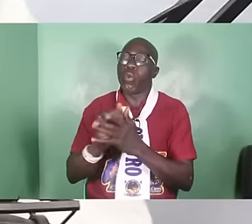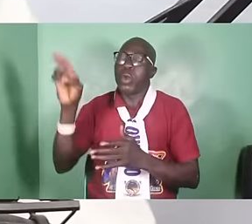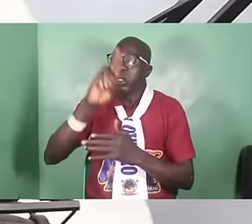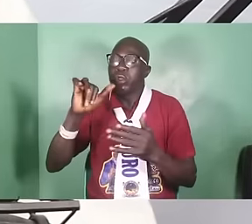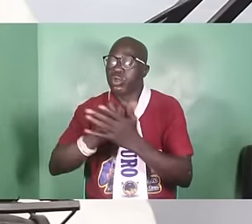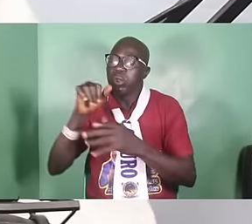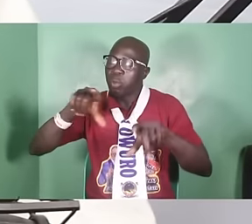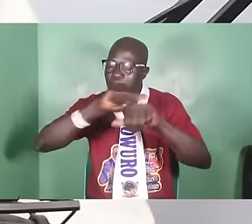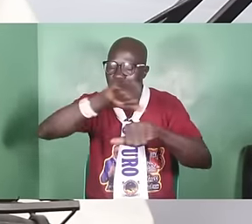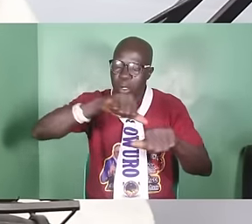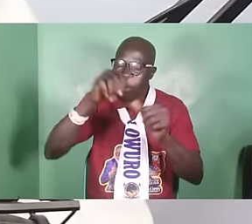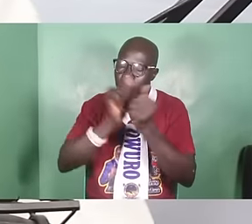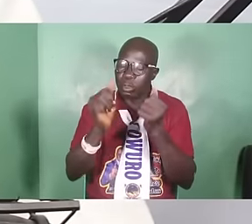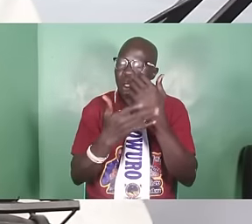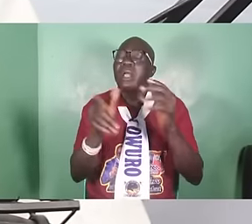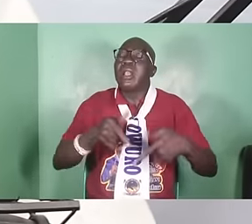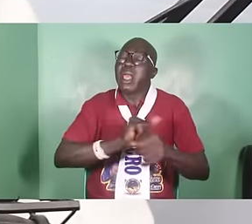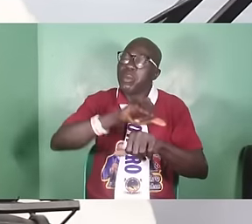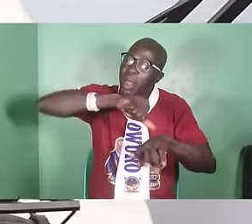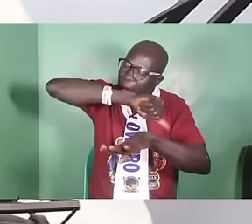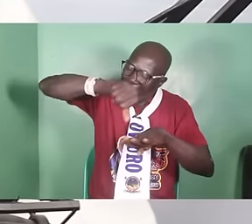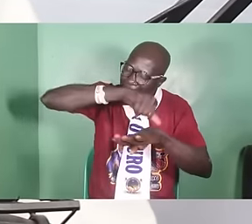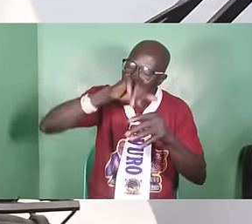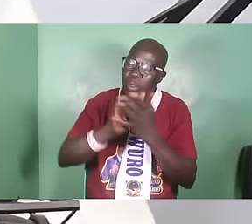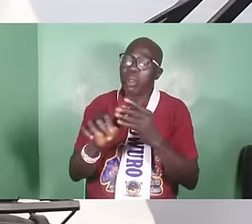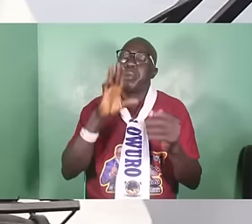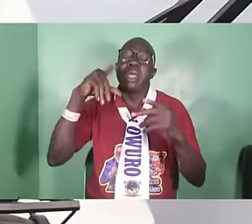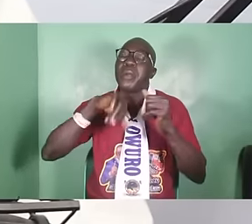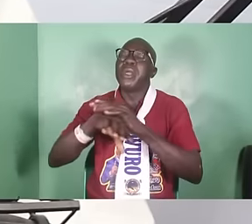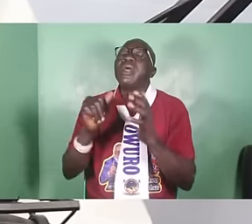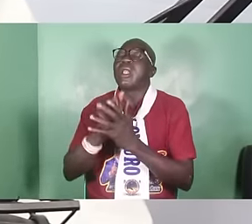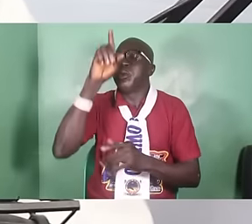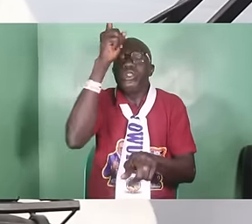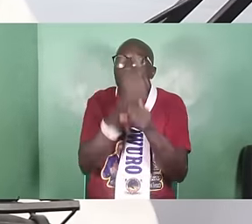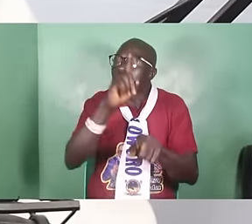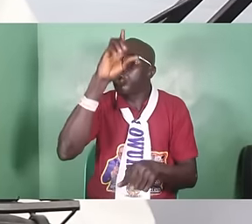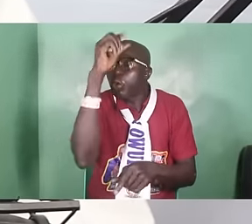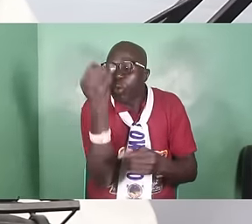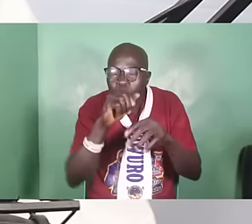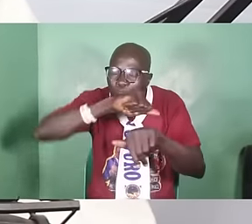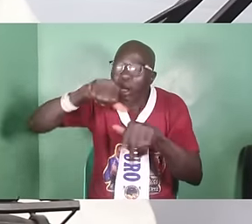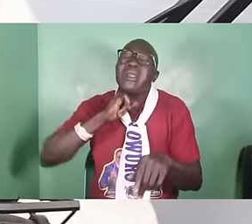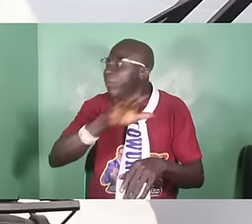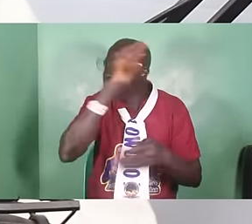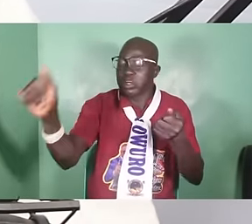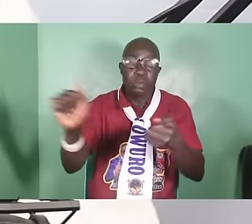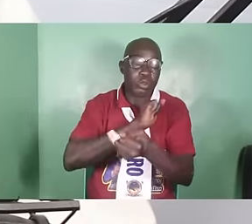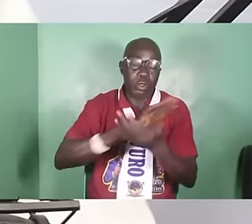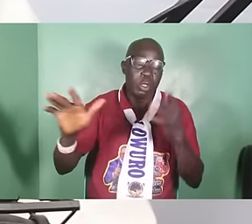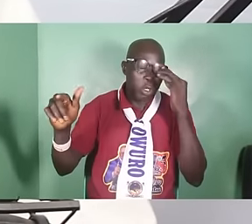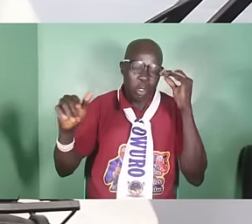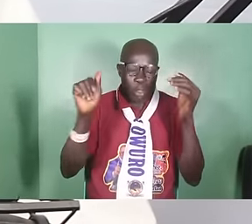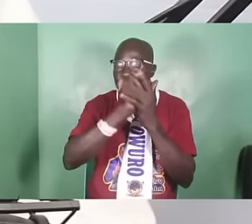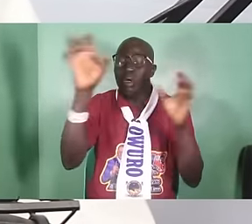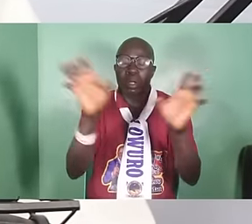only man. Once they are not with all. Let the photo be anointed. Oro e kanya oni baje. That one's all. Oro e bono